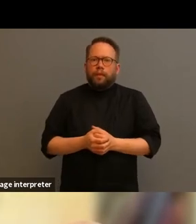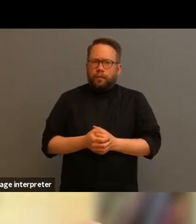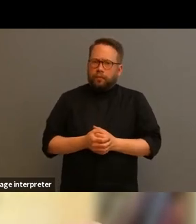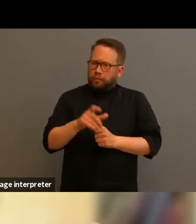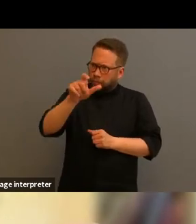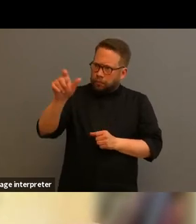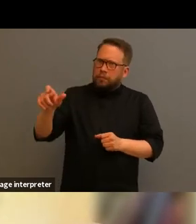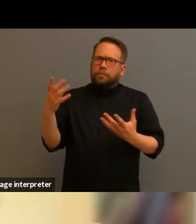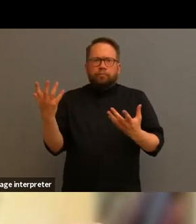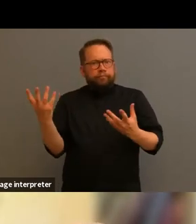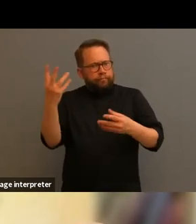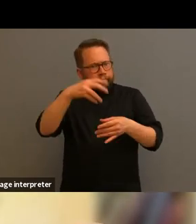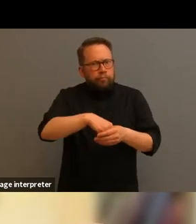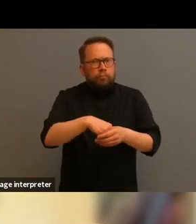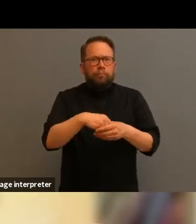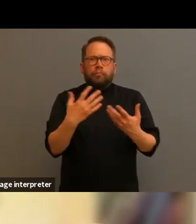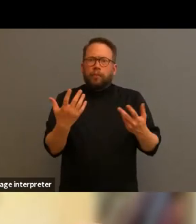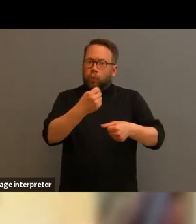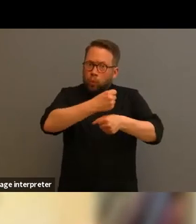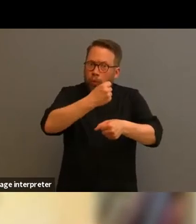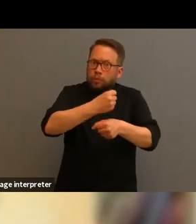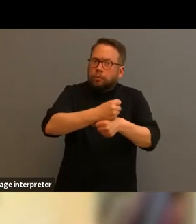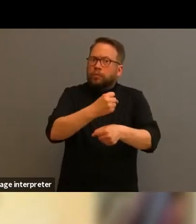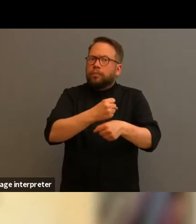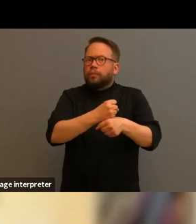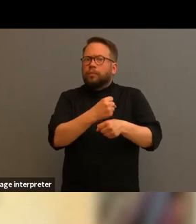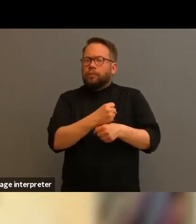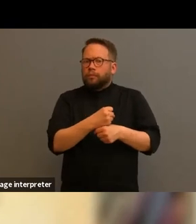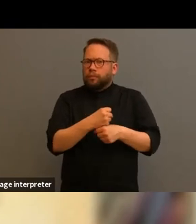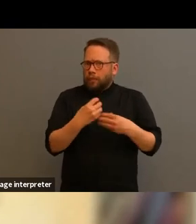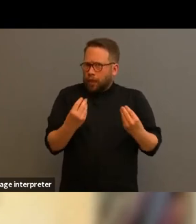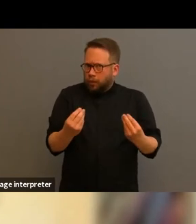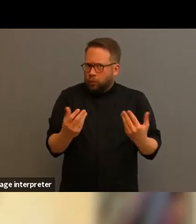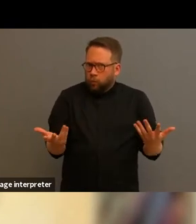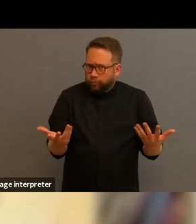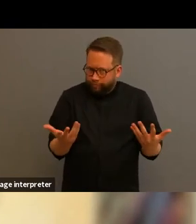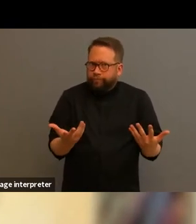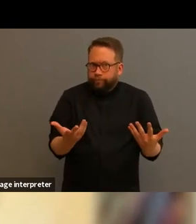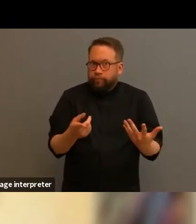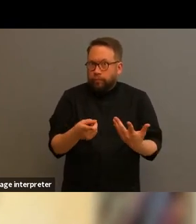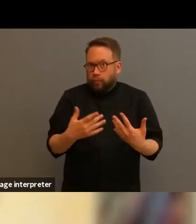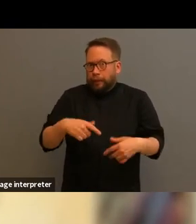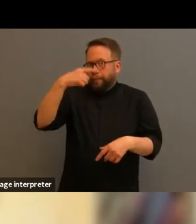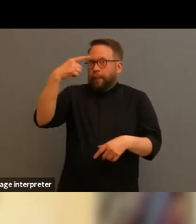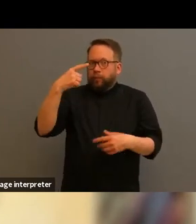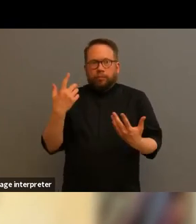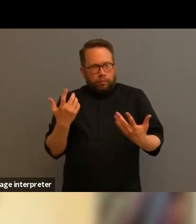in the labor market and other ways of ensuring economic welfare